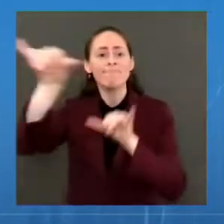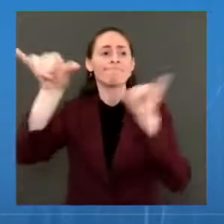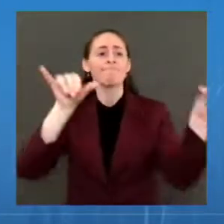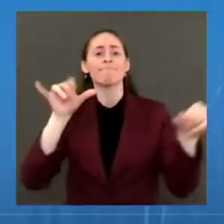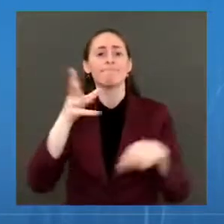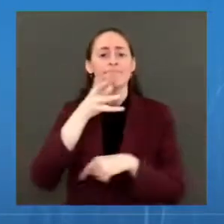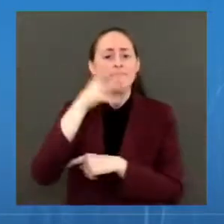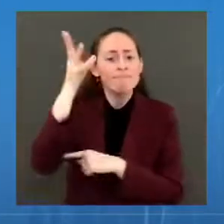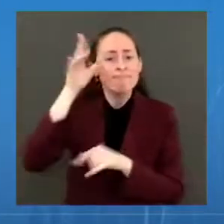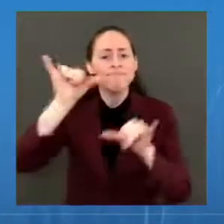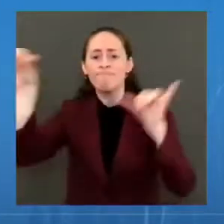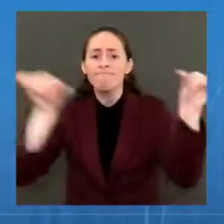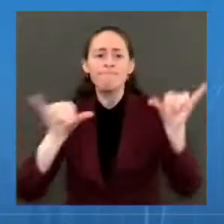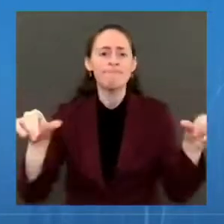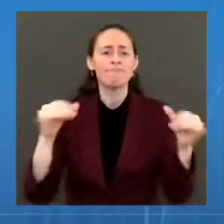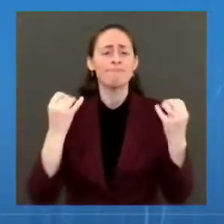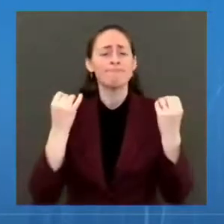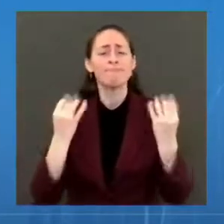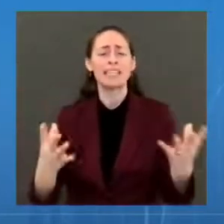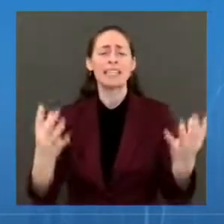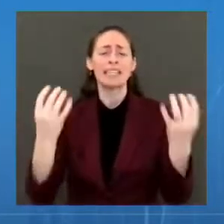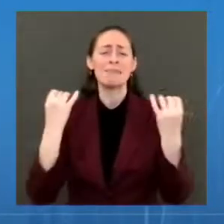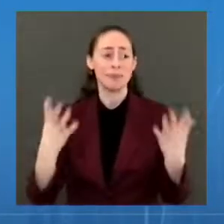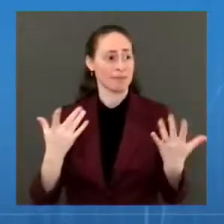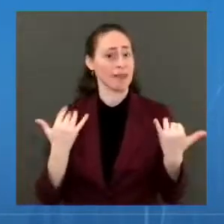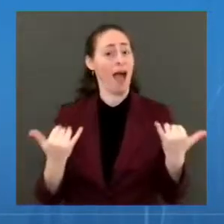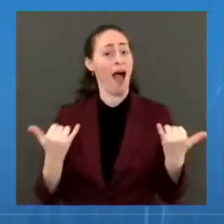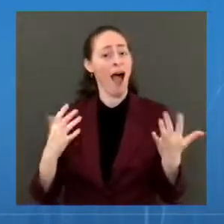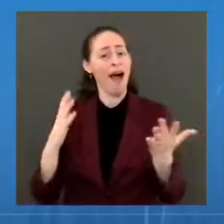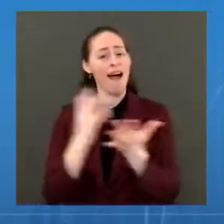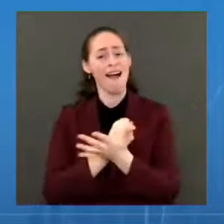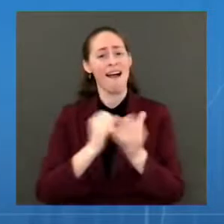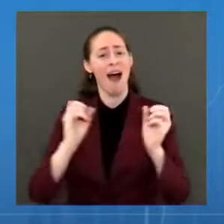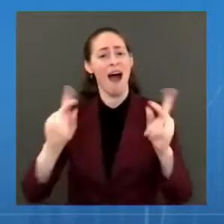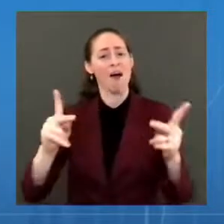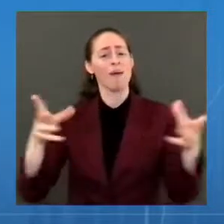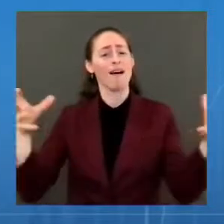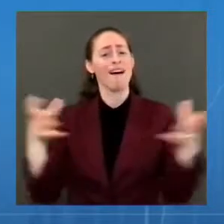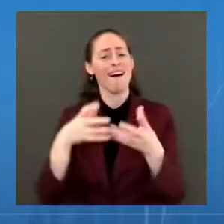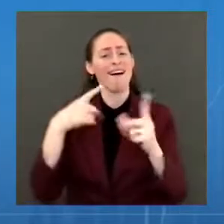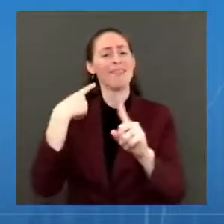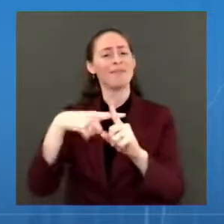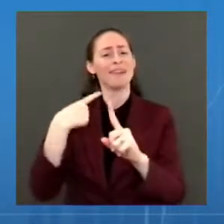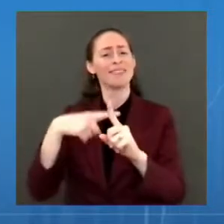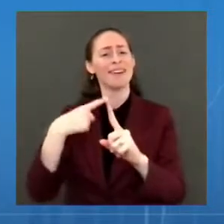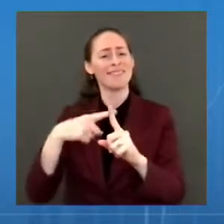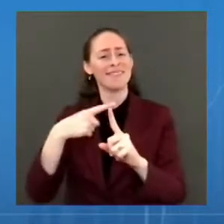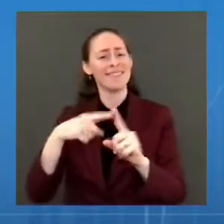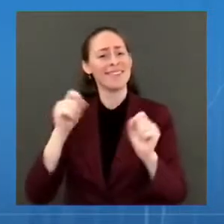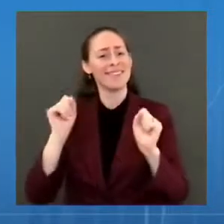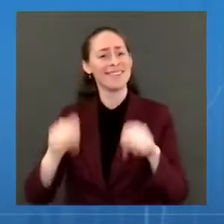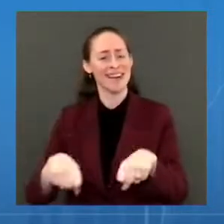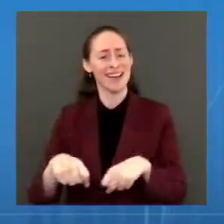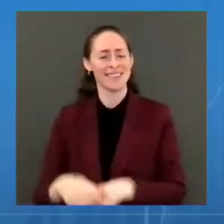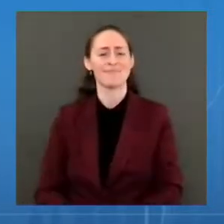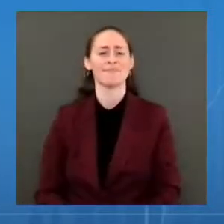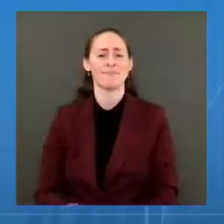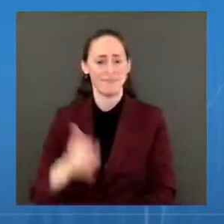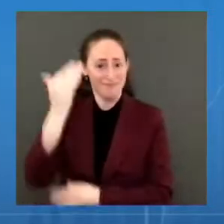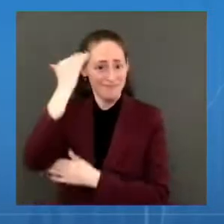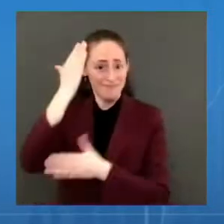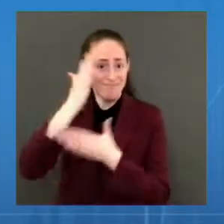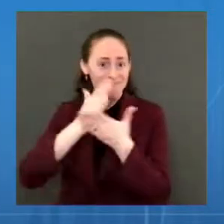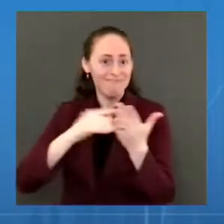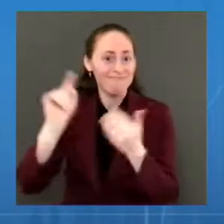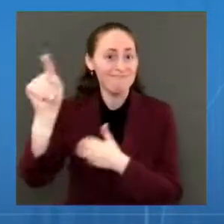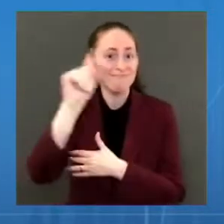more optimistic. I have heard from many families who are now able to reunite because of the protection from